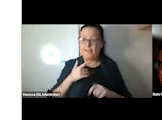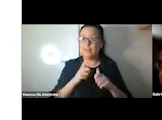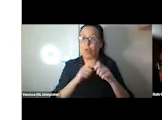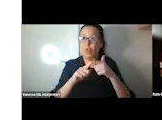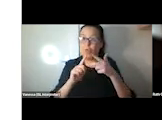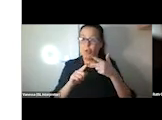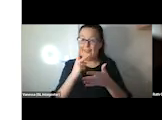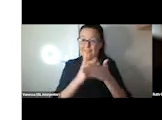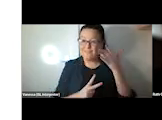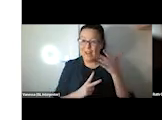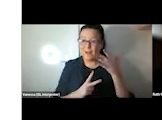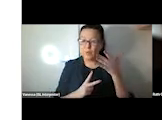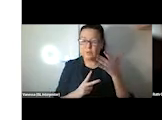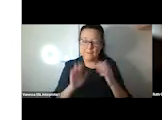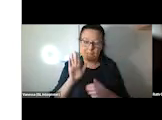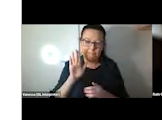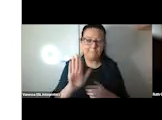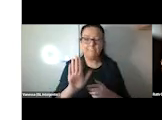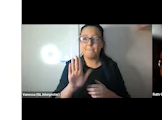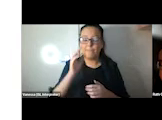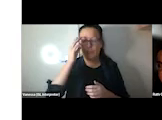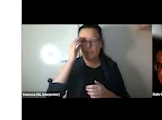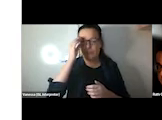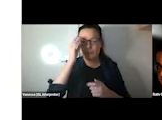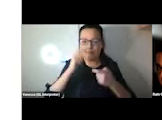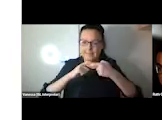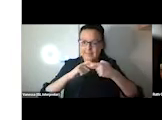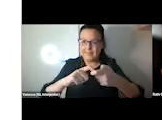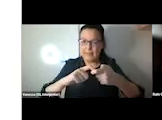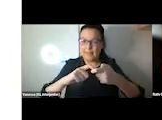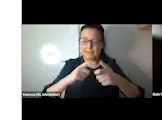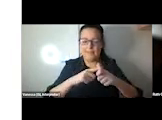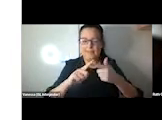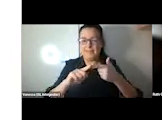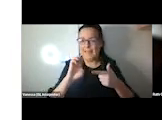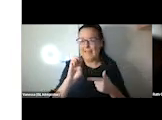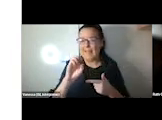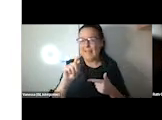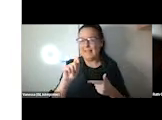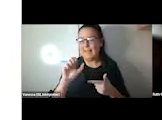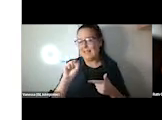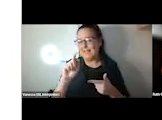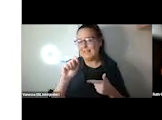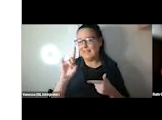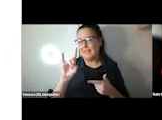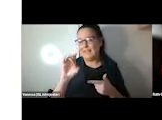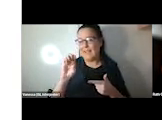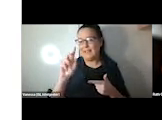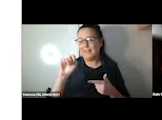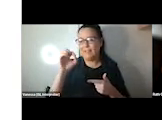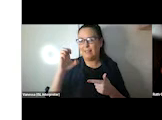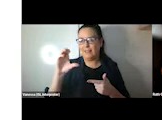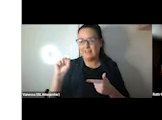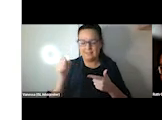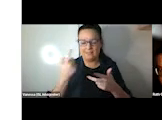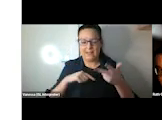are inseparable values. And those values are sustainability, aesthetics, and inclusion. So again, inclusion as a key